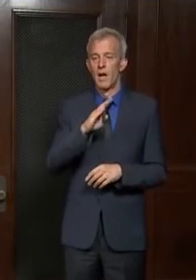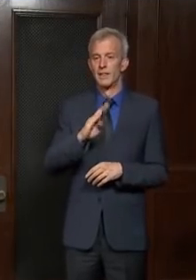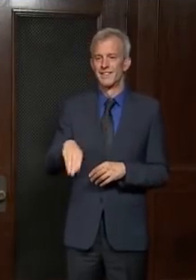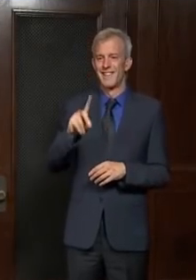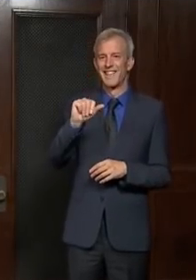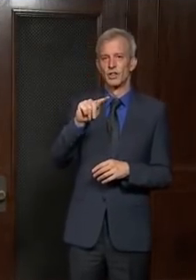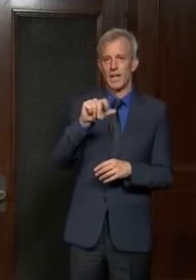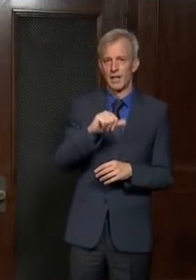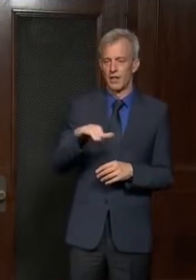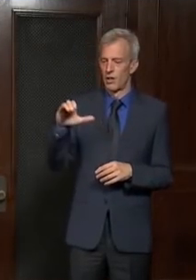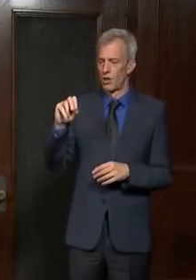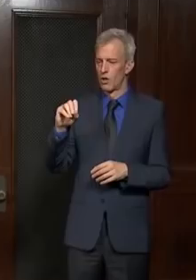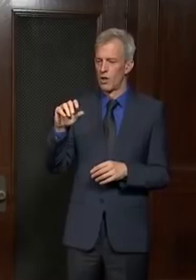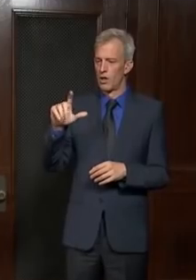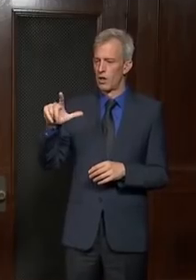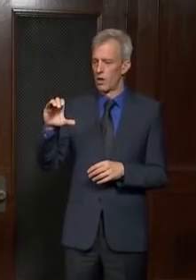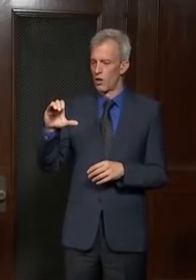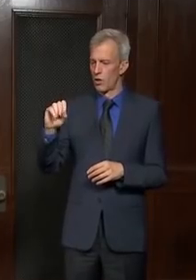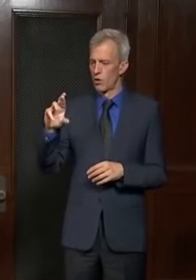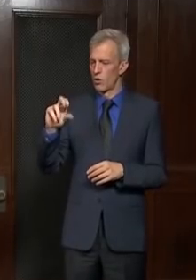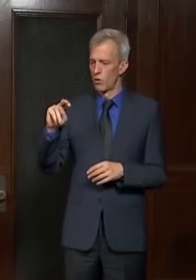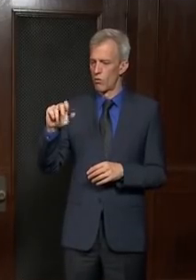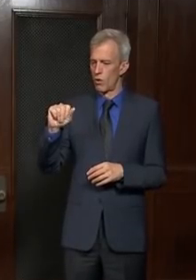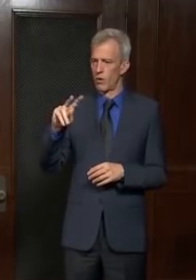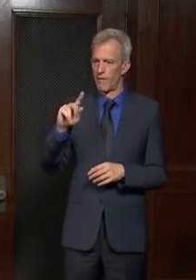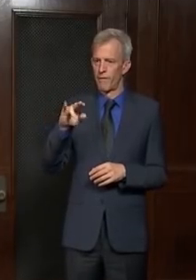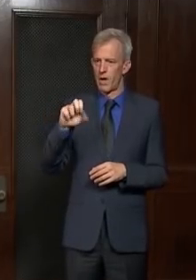coronavirus.lacity.org/data. Easy to remember,